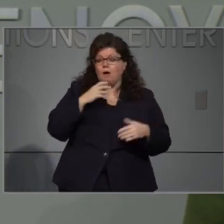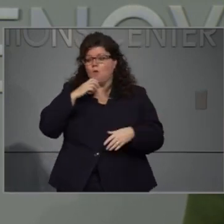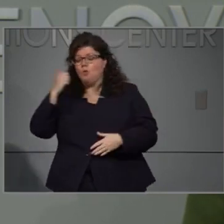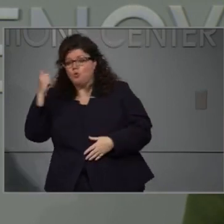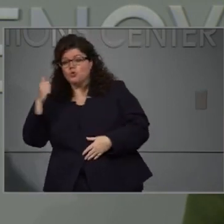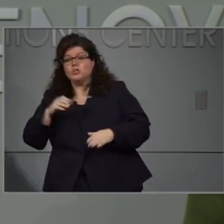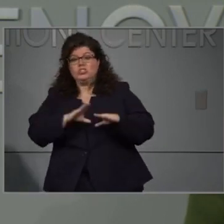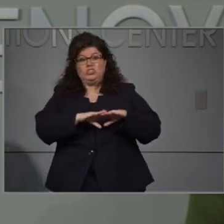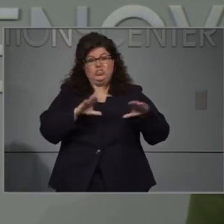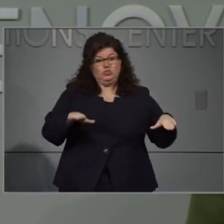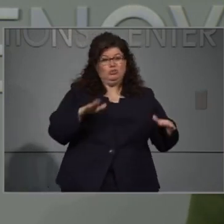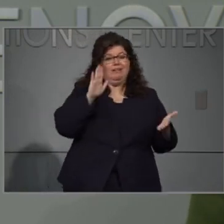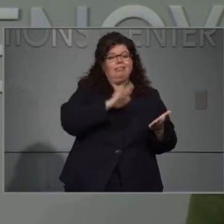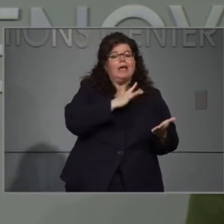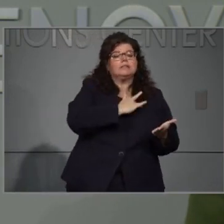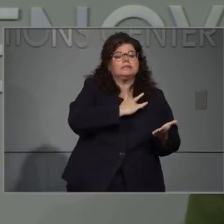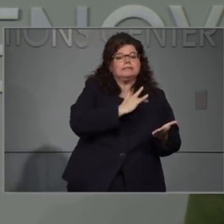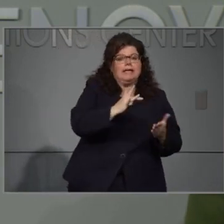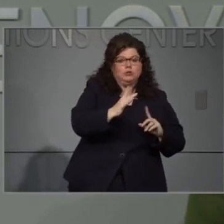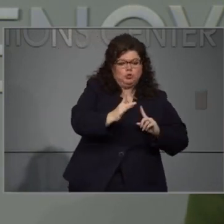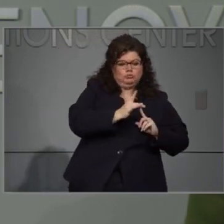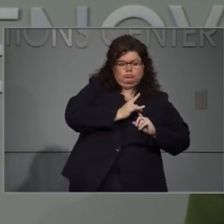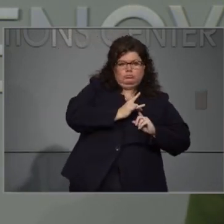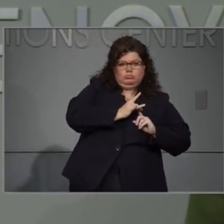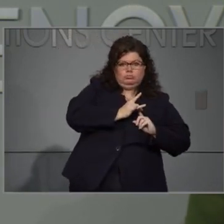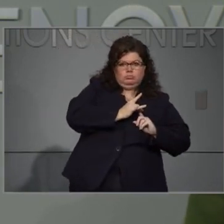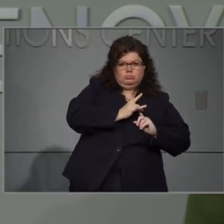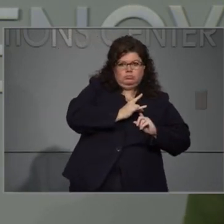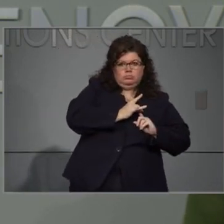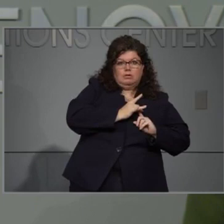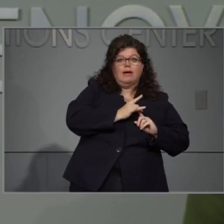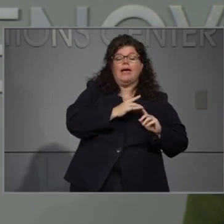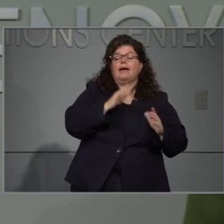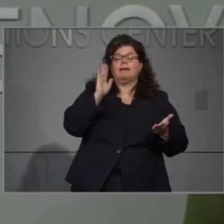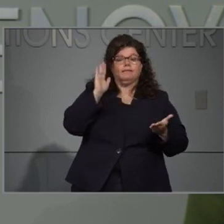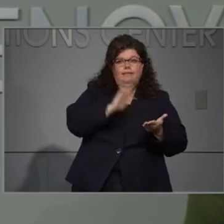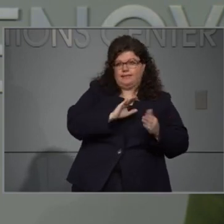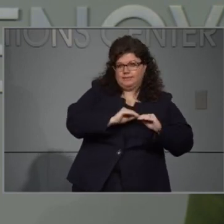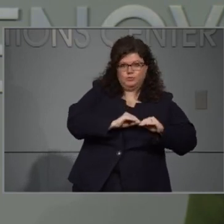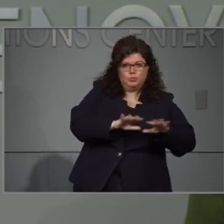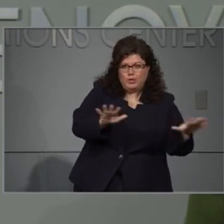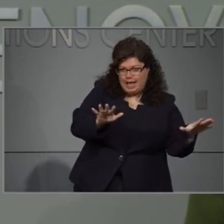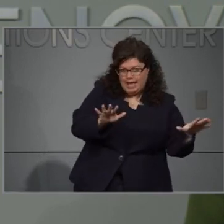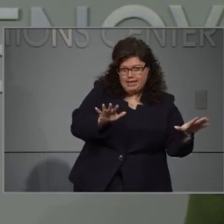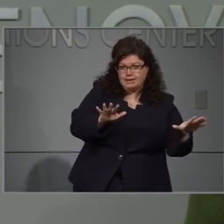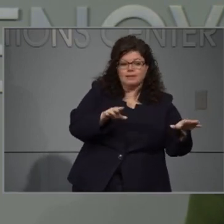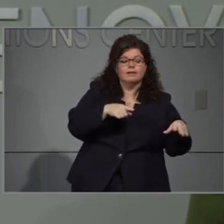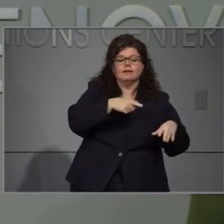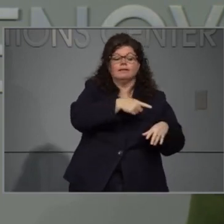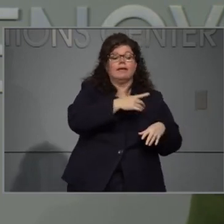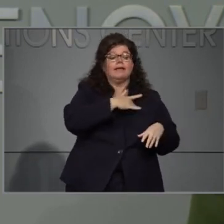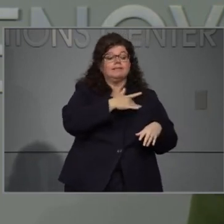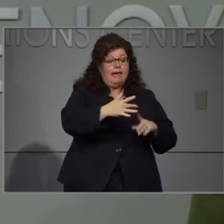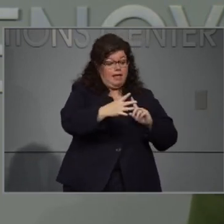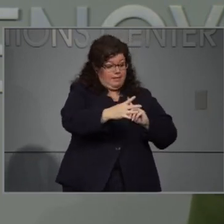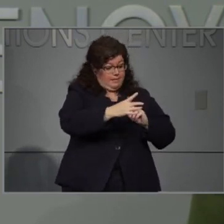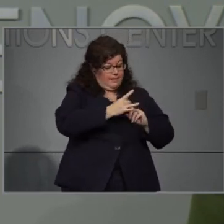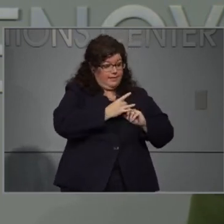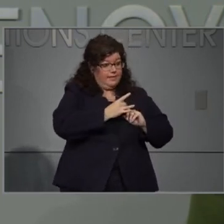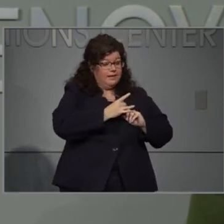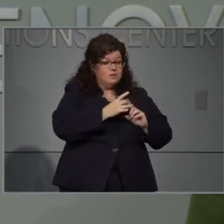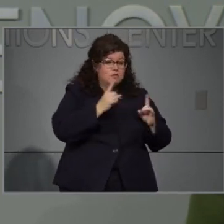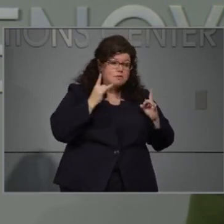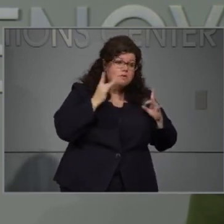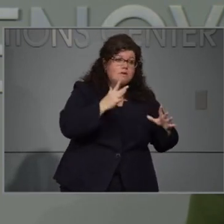children are both less likely to get the infection, they're less likely to get very seriously ill, and then they are less likely to transmit it to